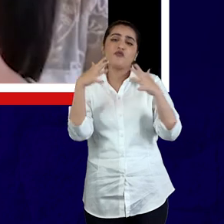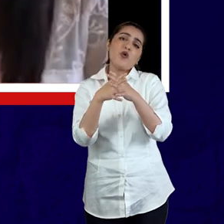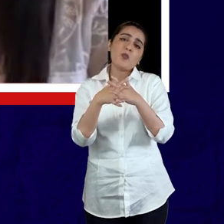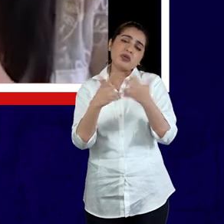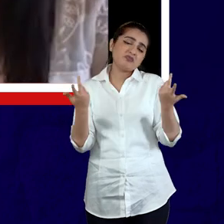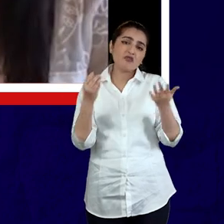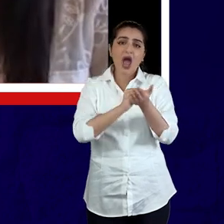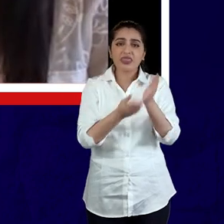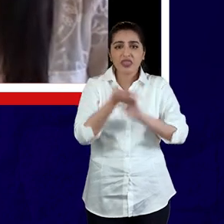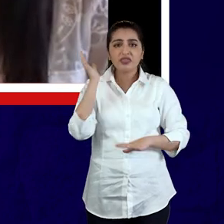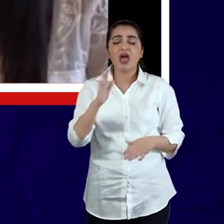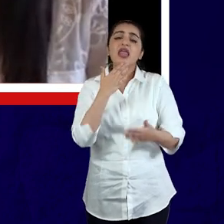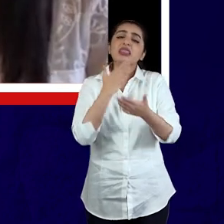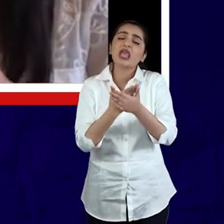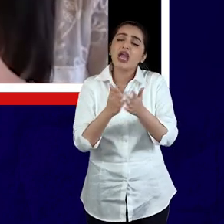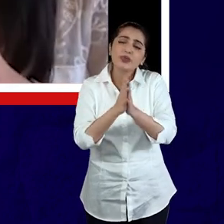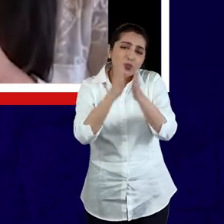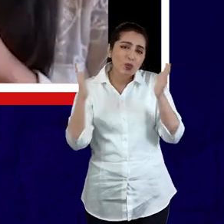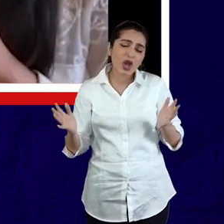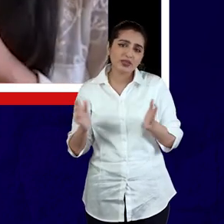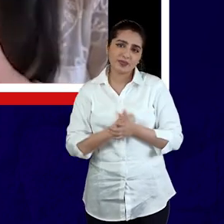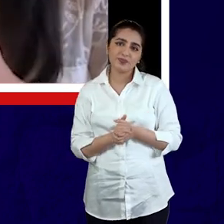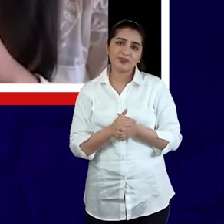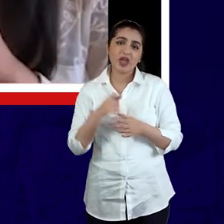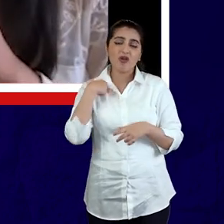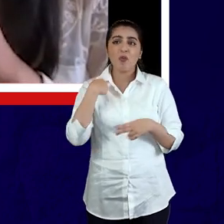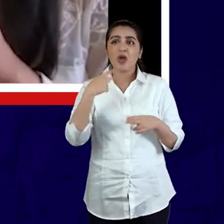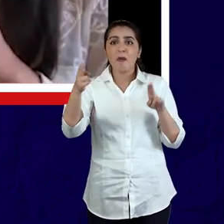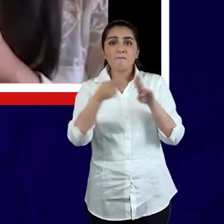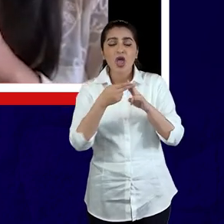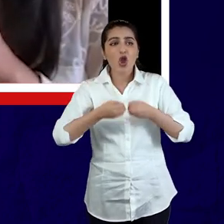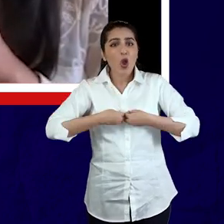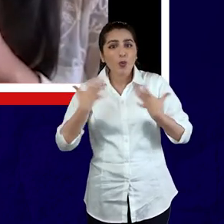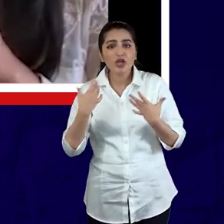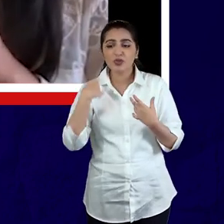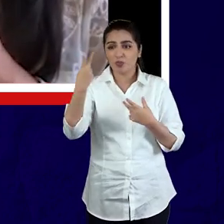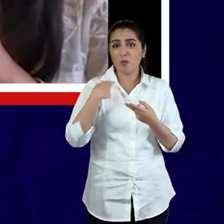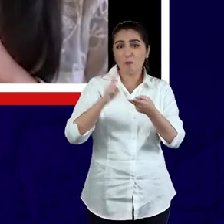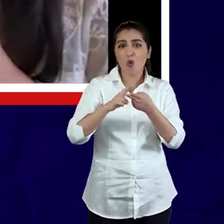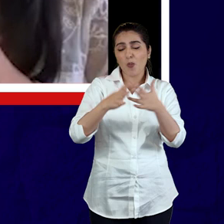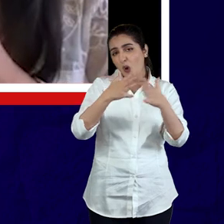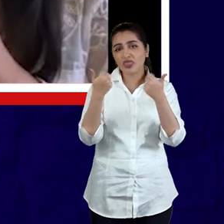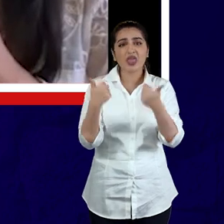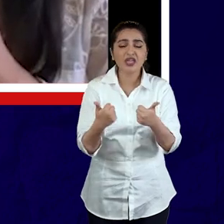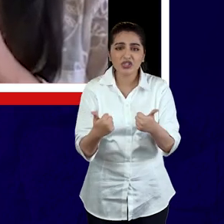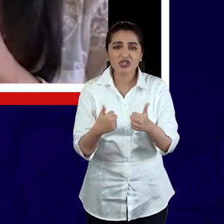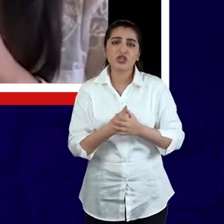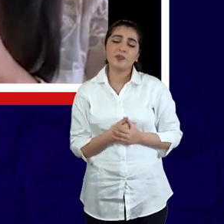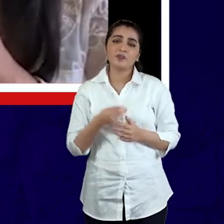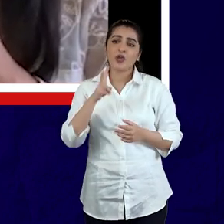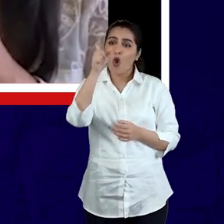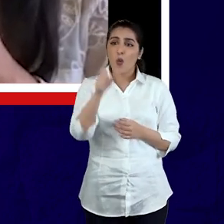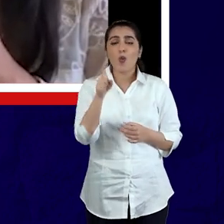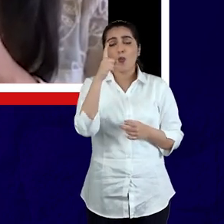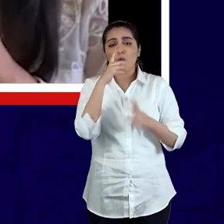So thank you so much. Thank you. Honestly, it's a pleasure. You're my good friend, and you're